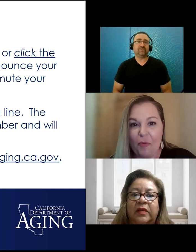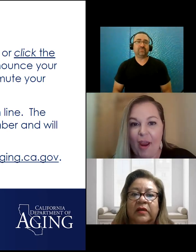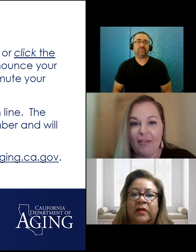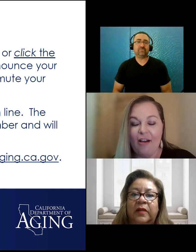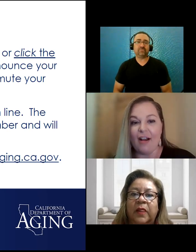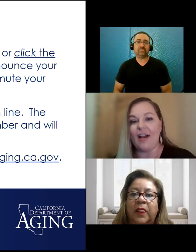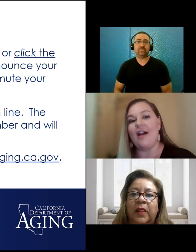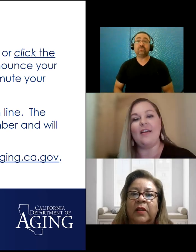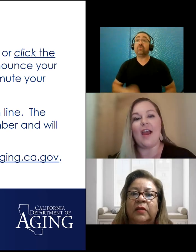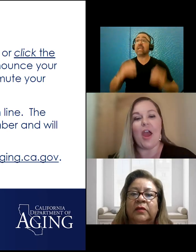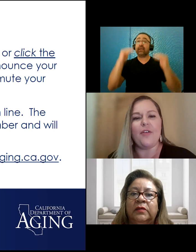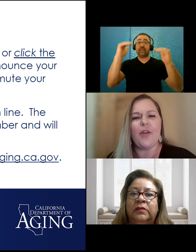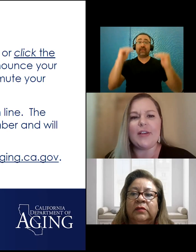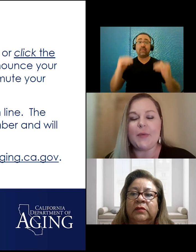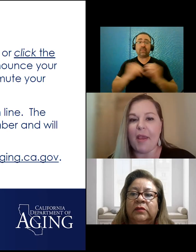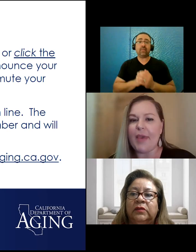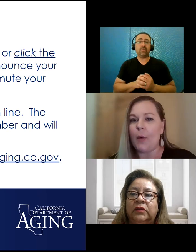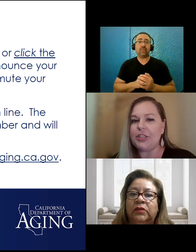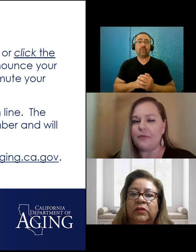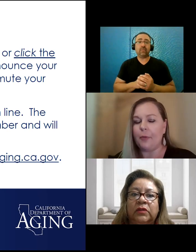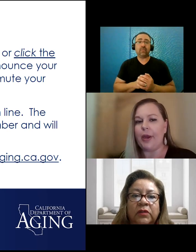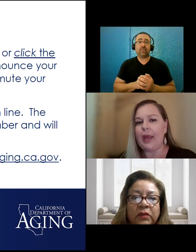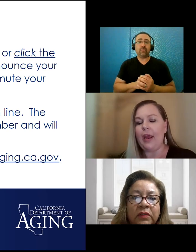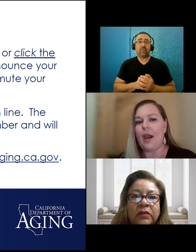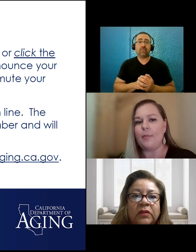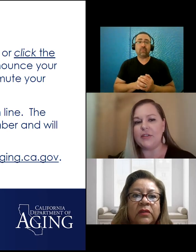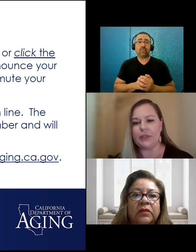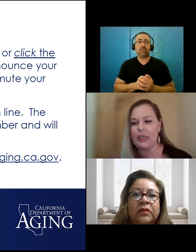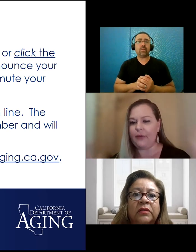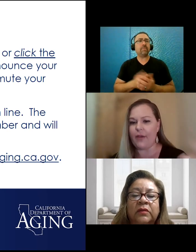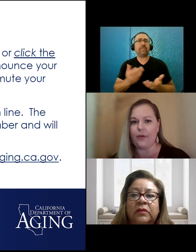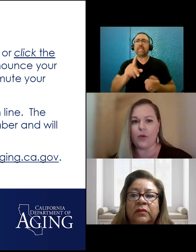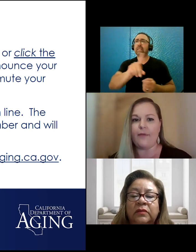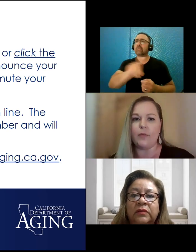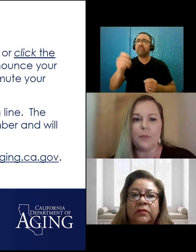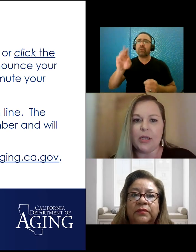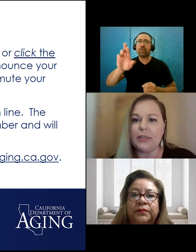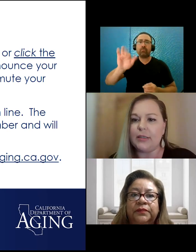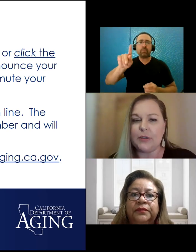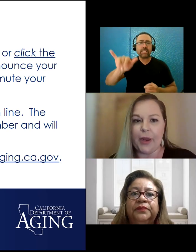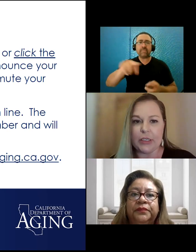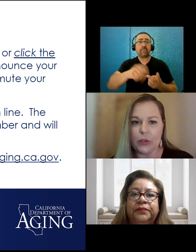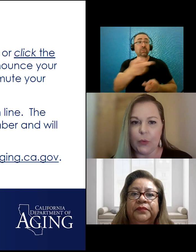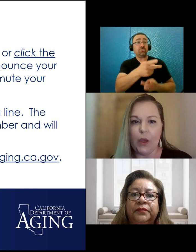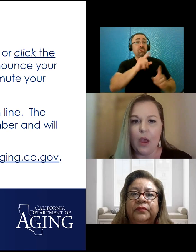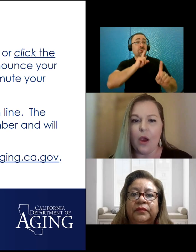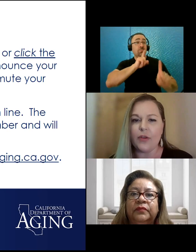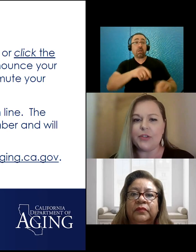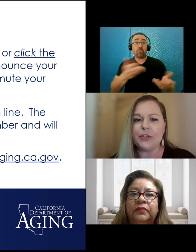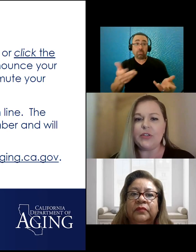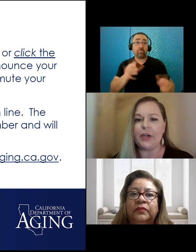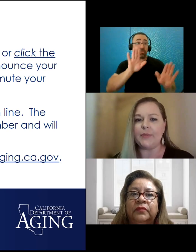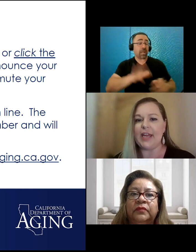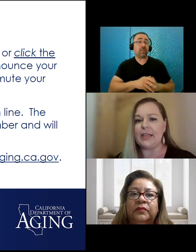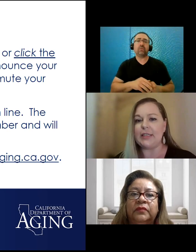Okay, moving right along. I don't know, this one might be a question for Brittany, but certainly if either of you have a response, it's great too. Are